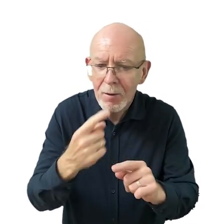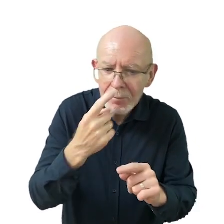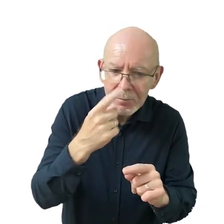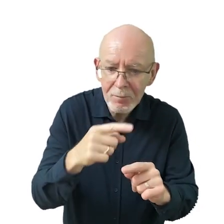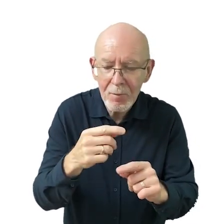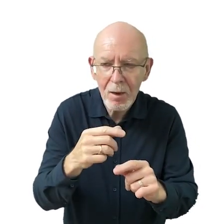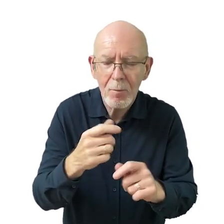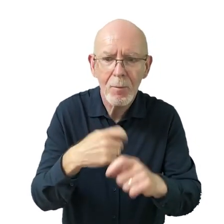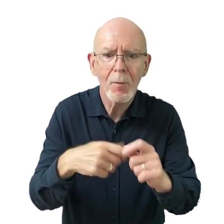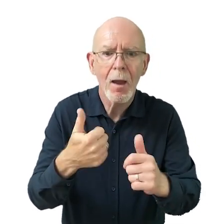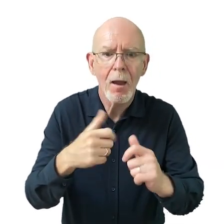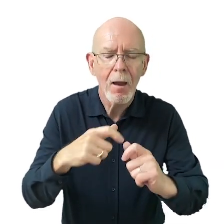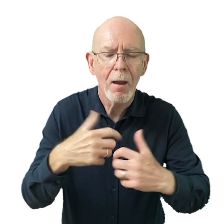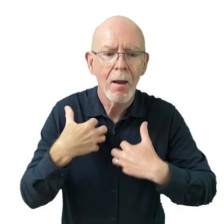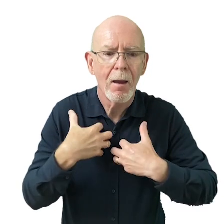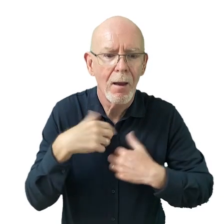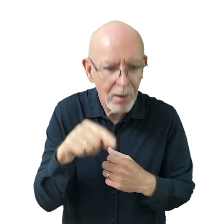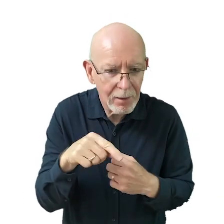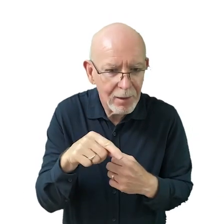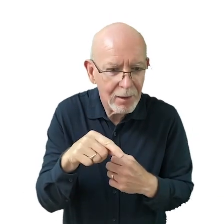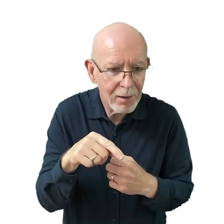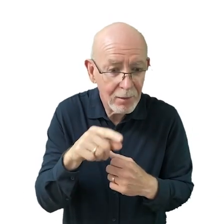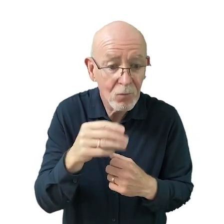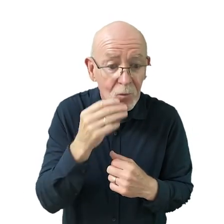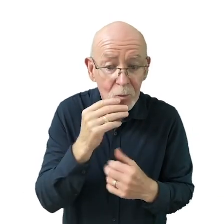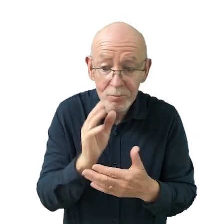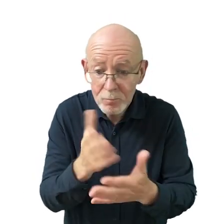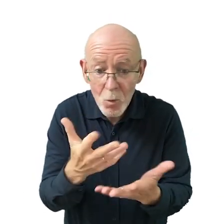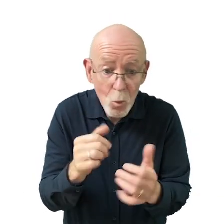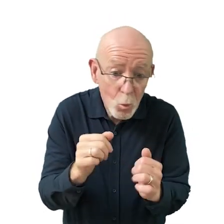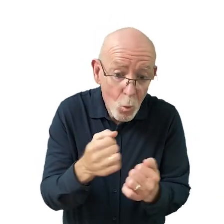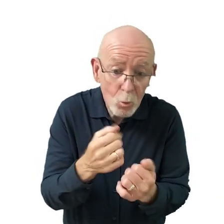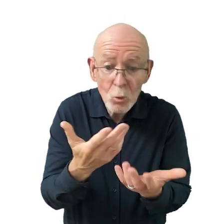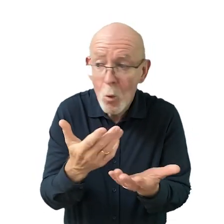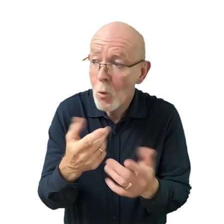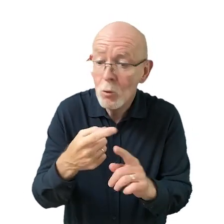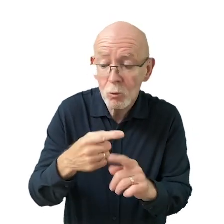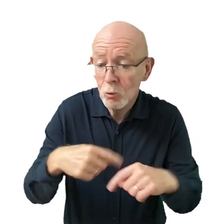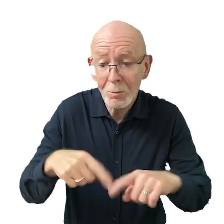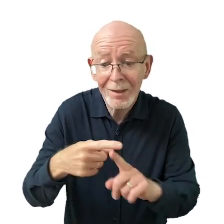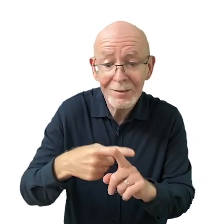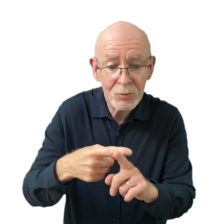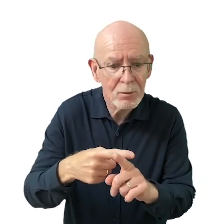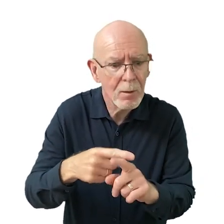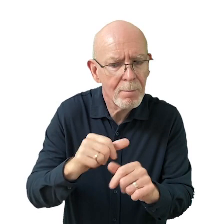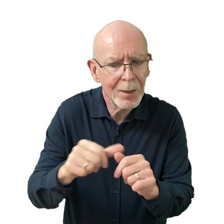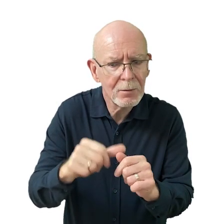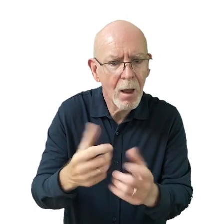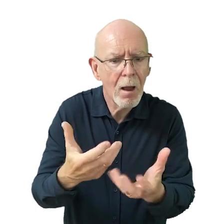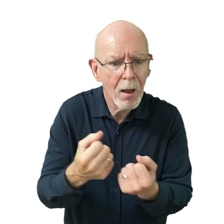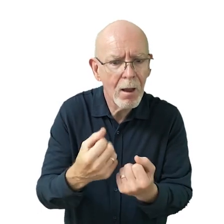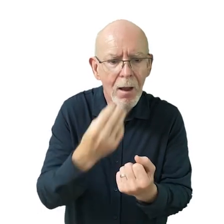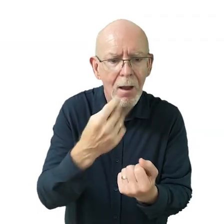their food keeps it interesting. Food served cold or at room temperature is often better